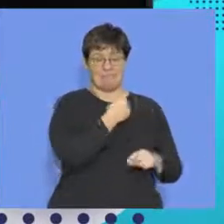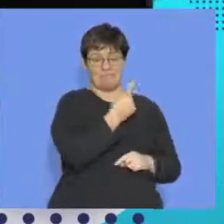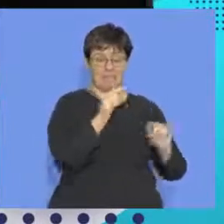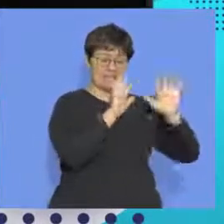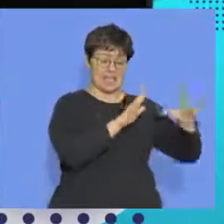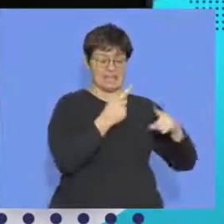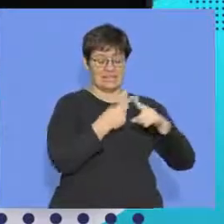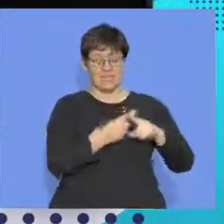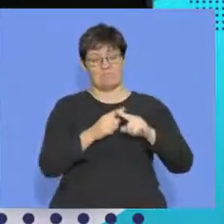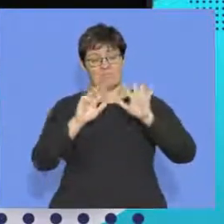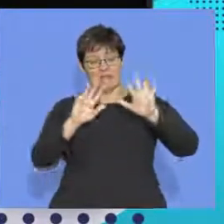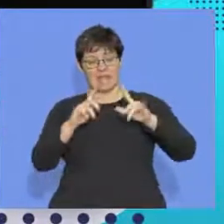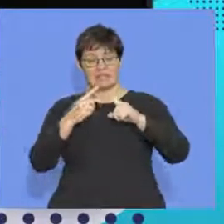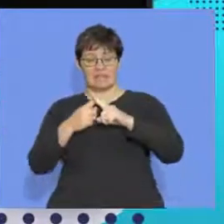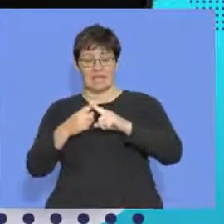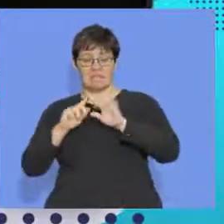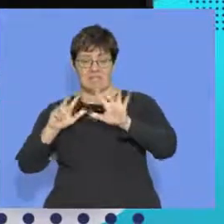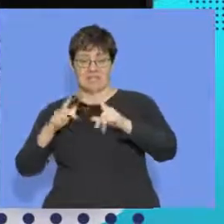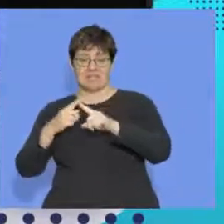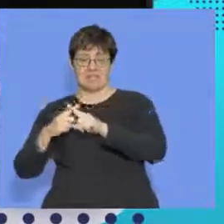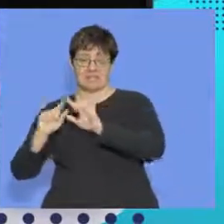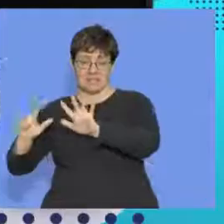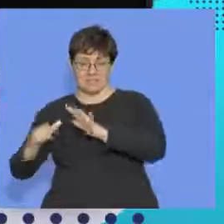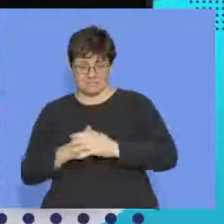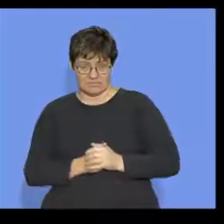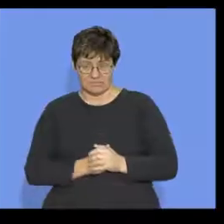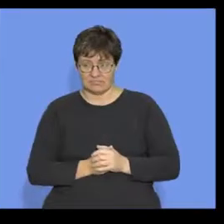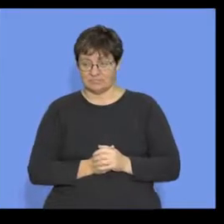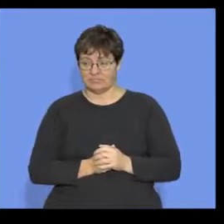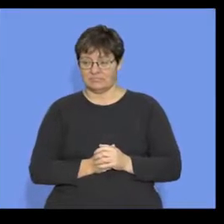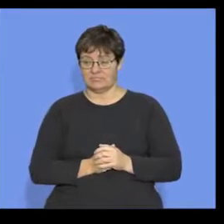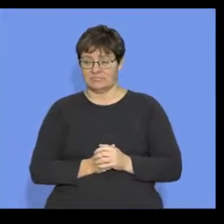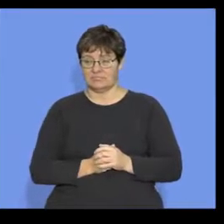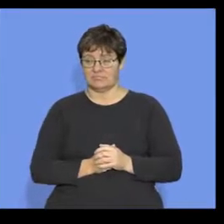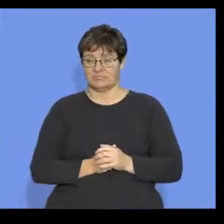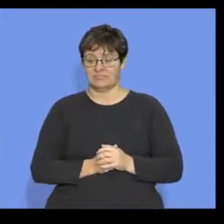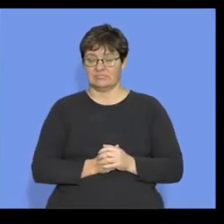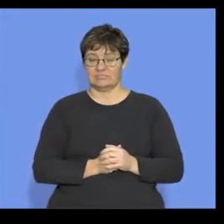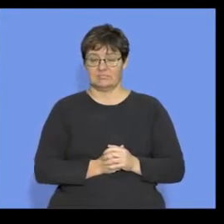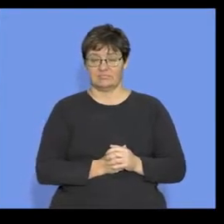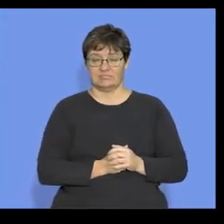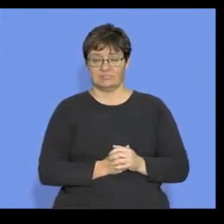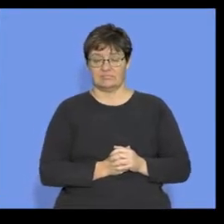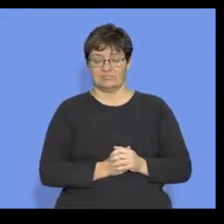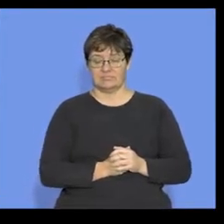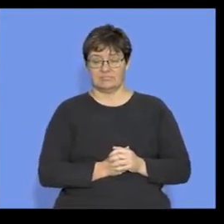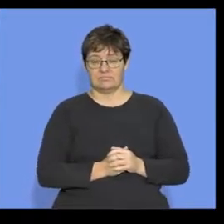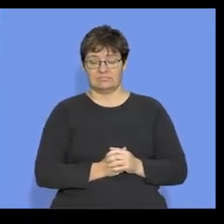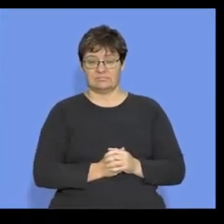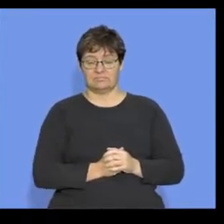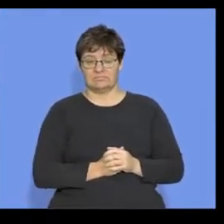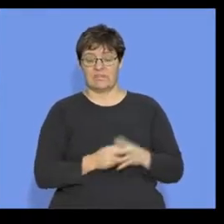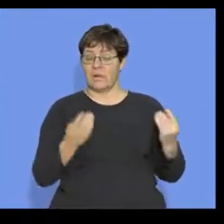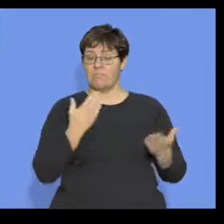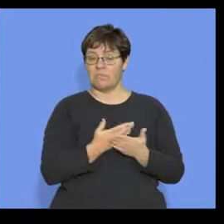multiply those numbers together. Okay, let's see what we have there. There we have. Therefore, the